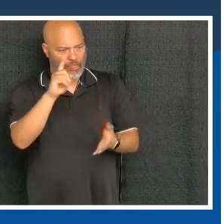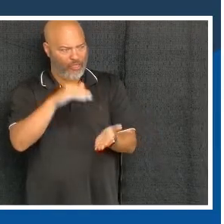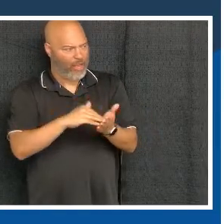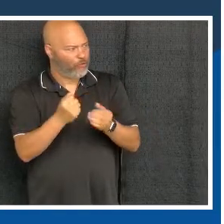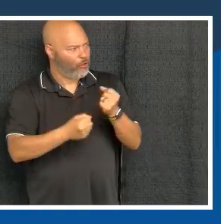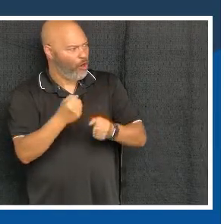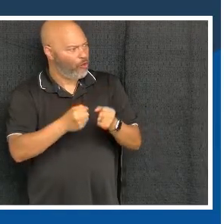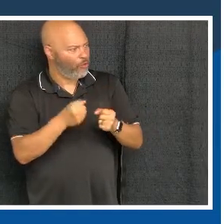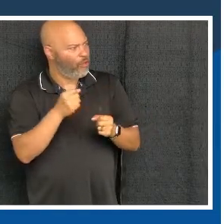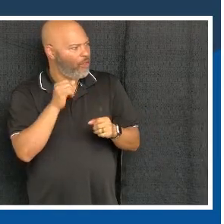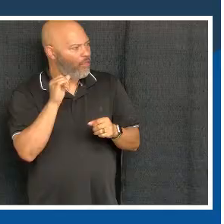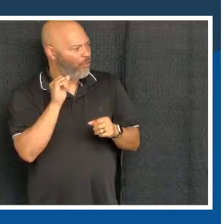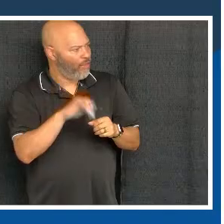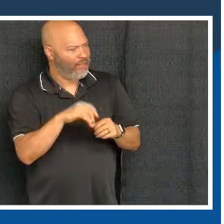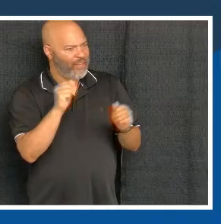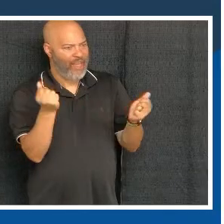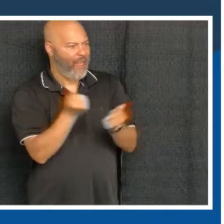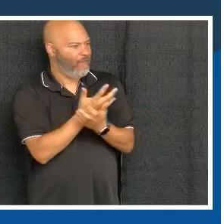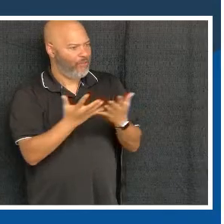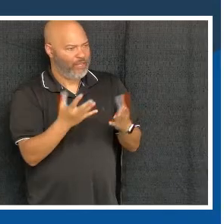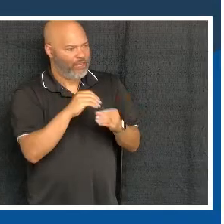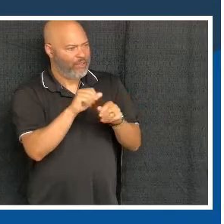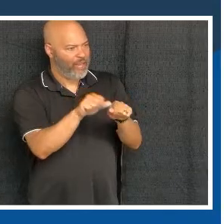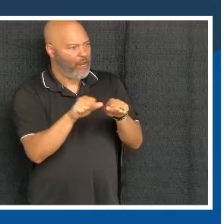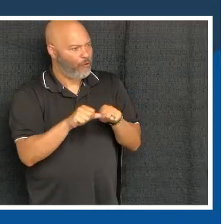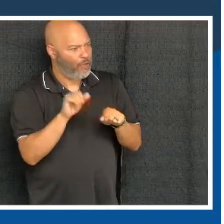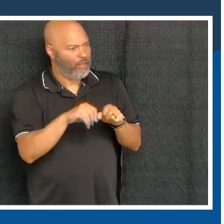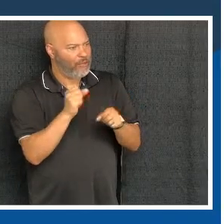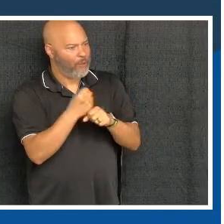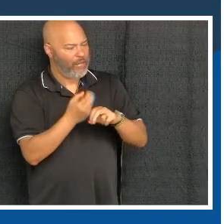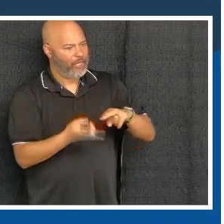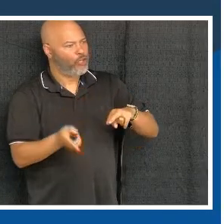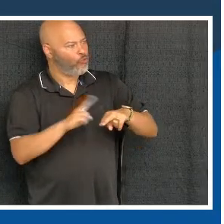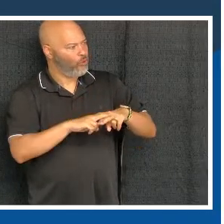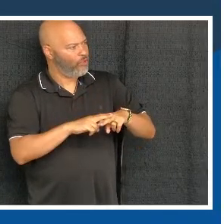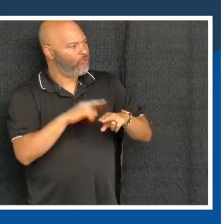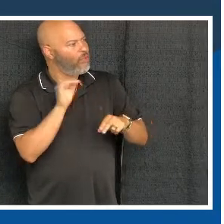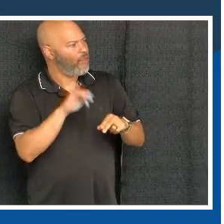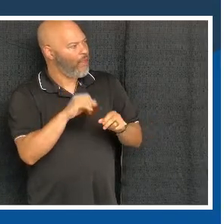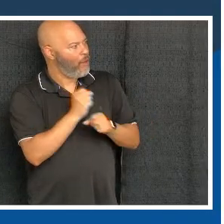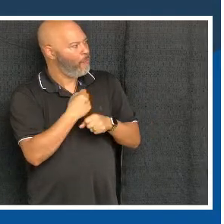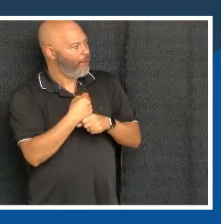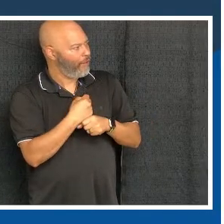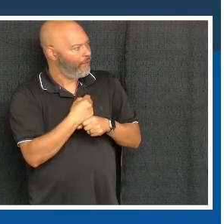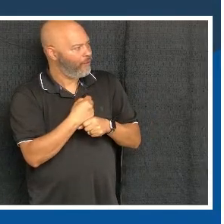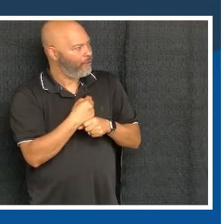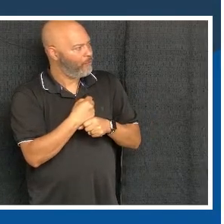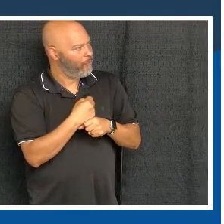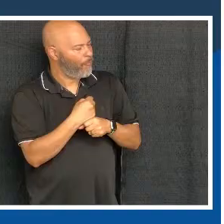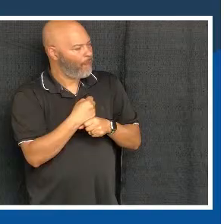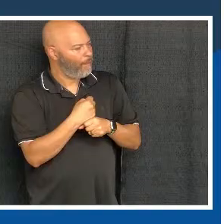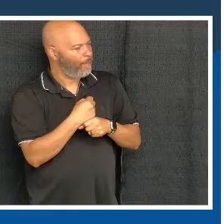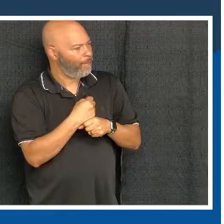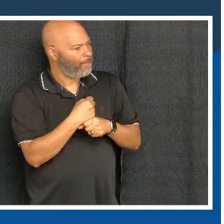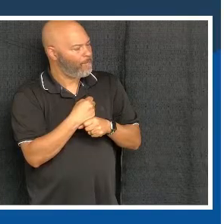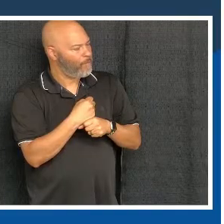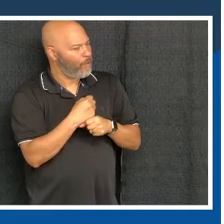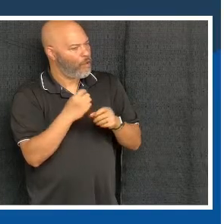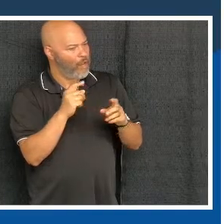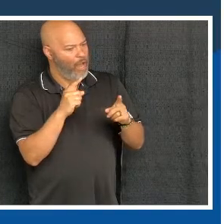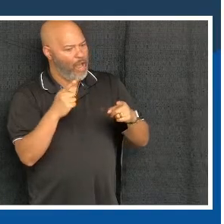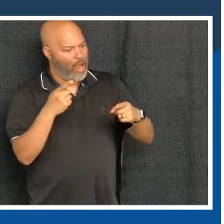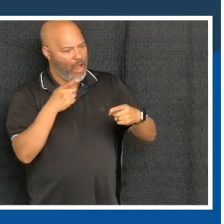that's background traffic. That's everything in the area that has made it increase, and that can sometimes make it, make a